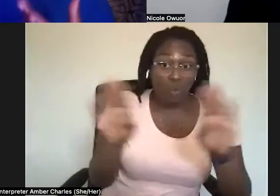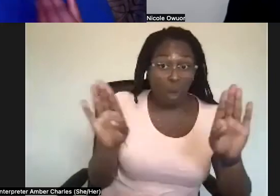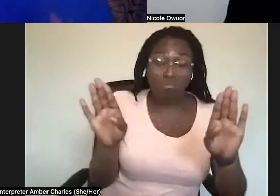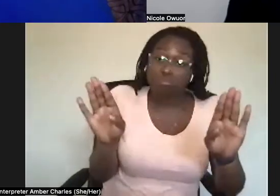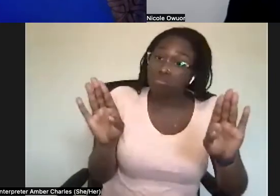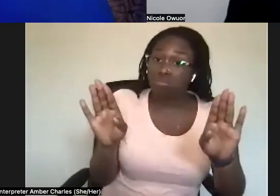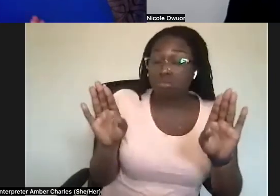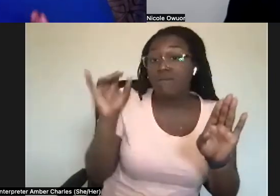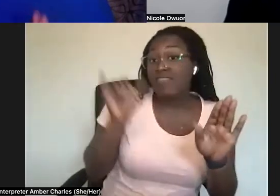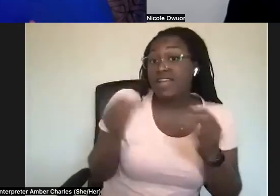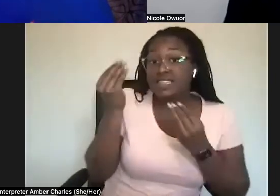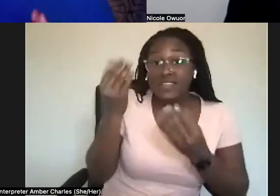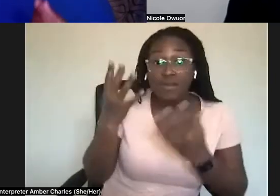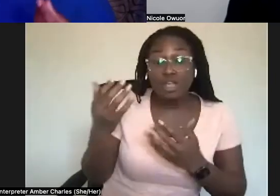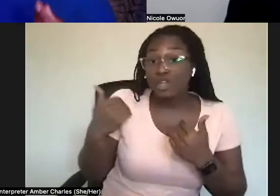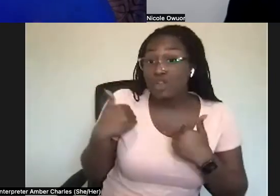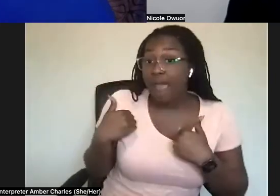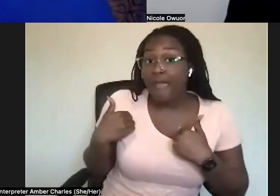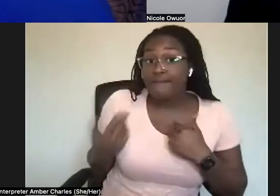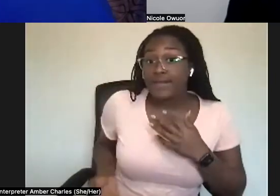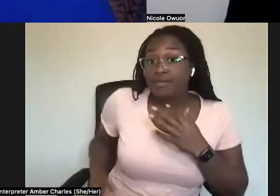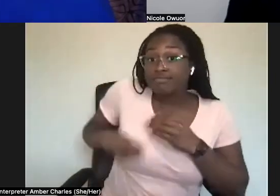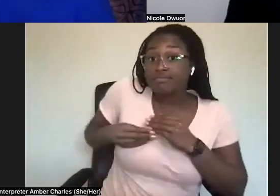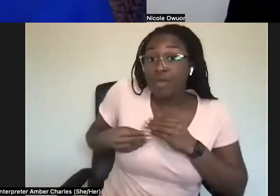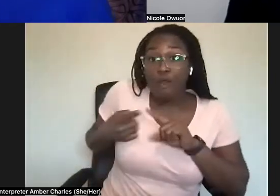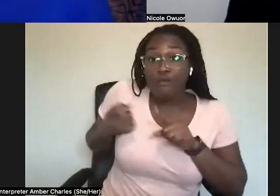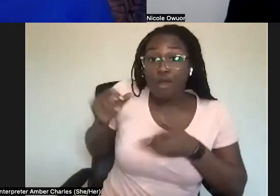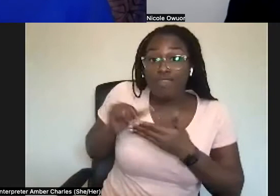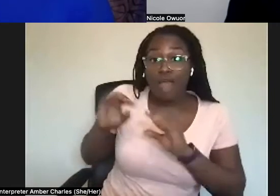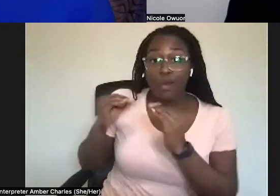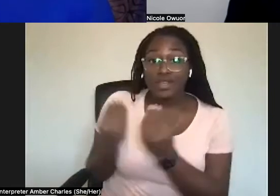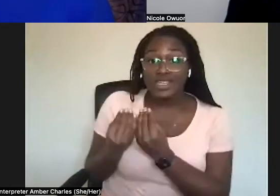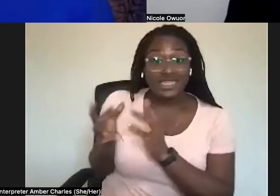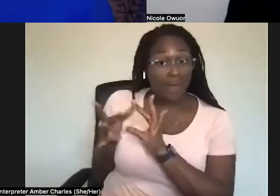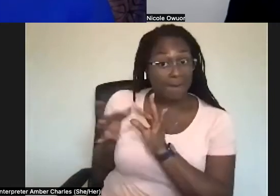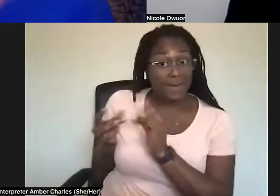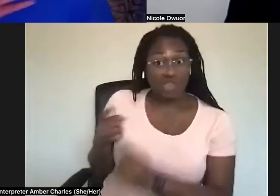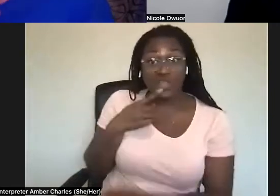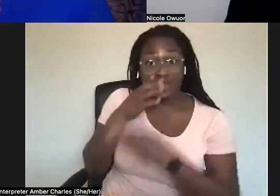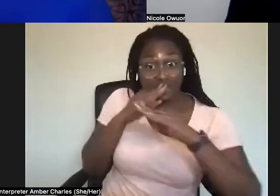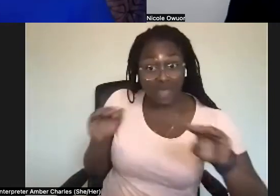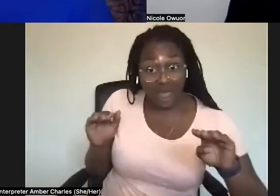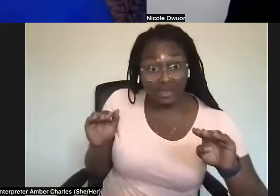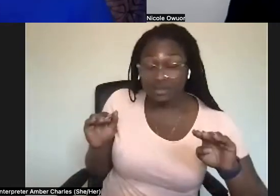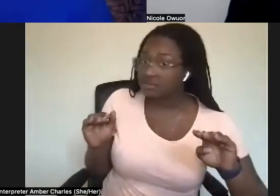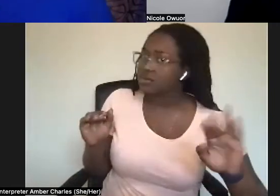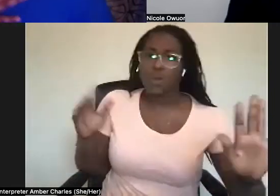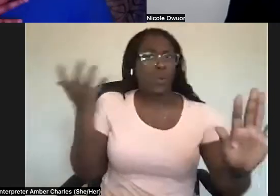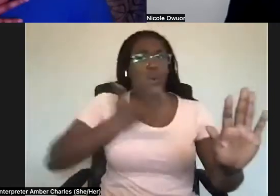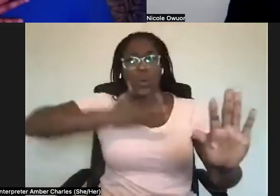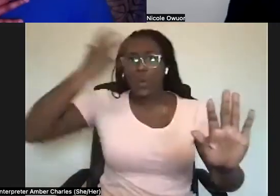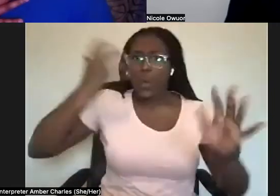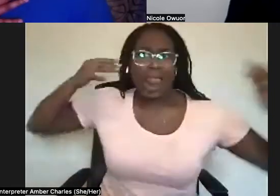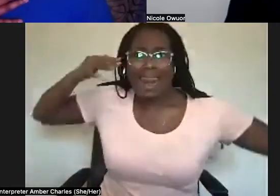is information that you are gaining from that organization. This is a message. You said the silence, but it was too loud. It was